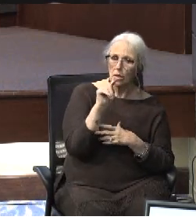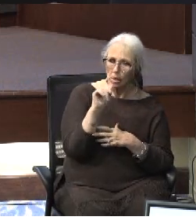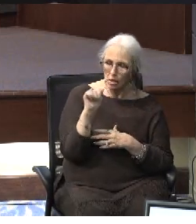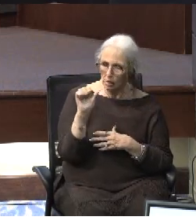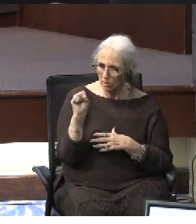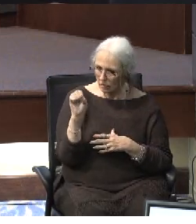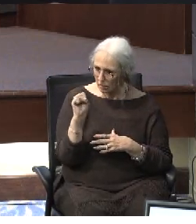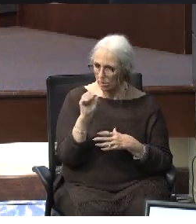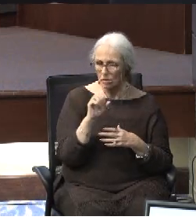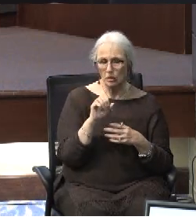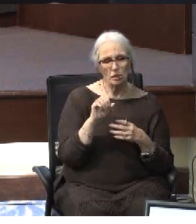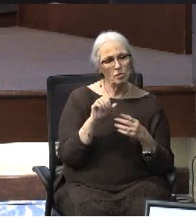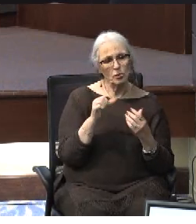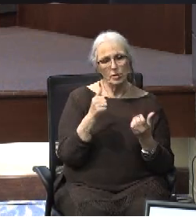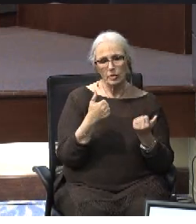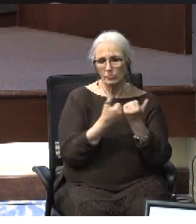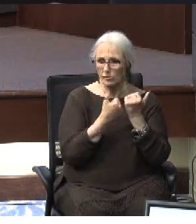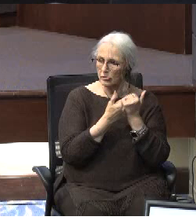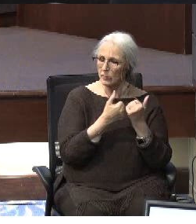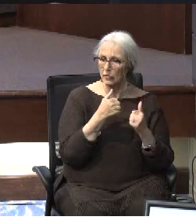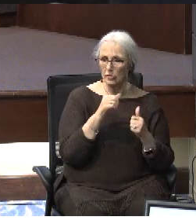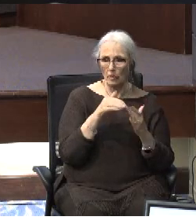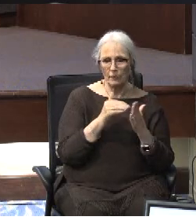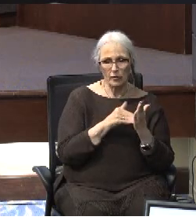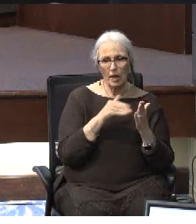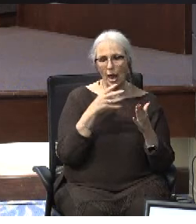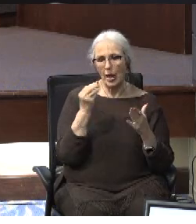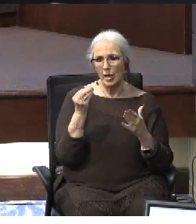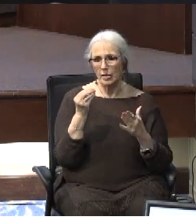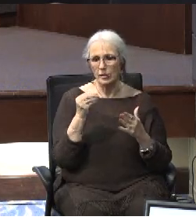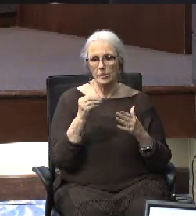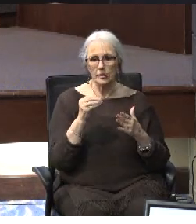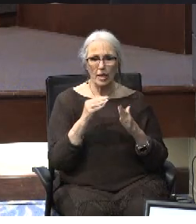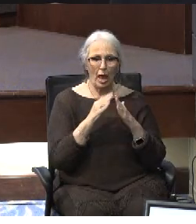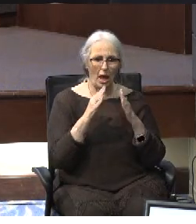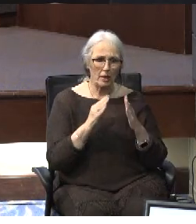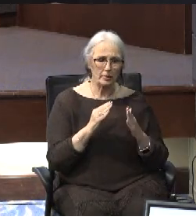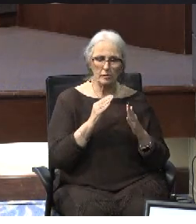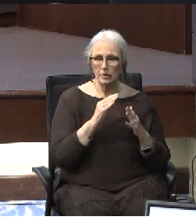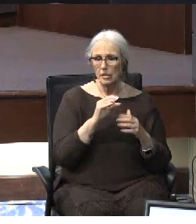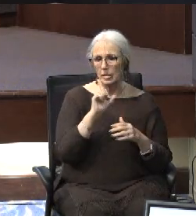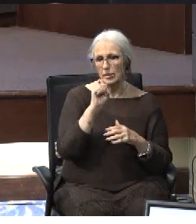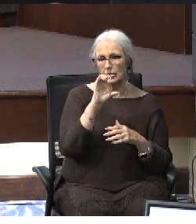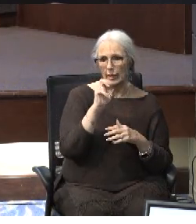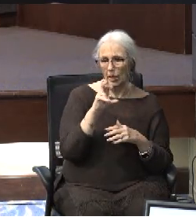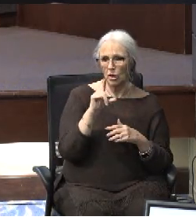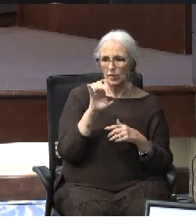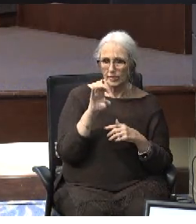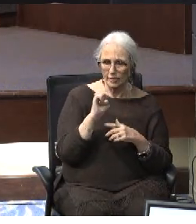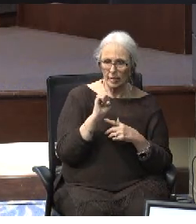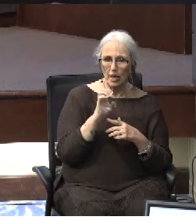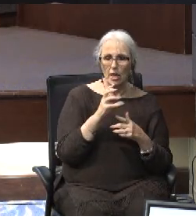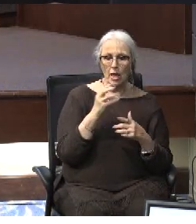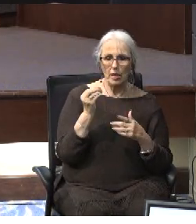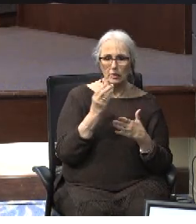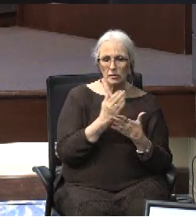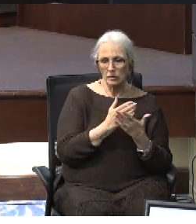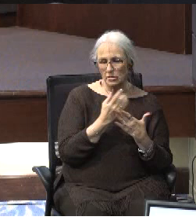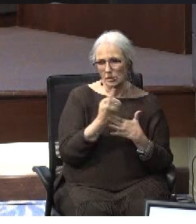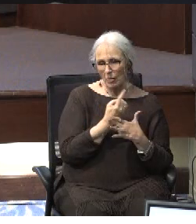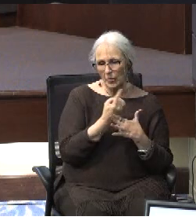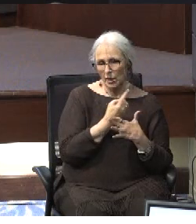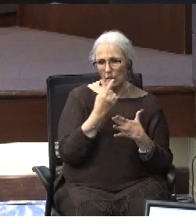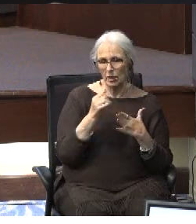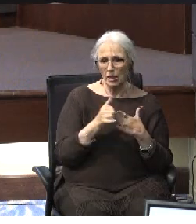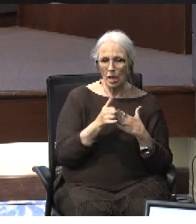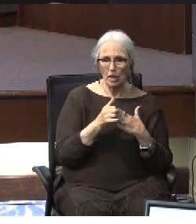food assistance, it's often, they're probably going to also have some housing scarcity. It's been something that